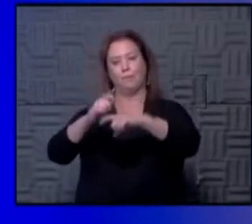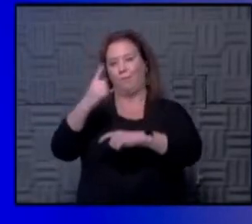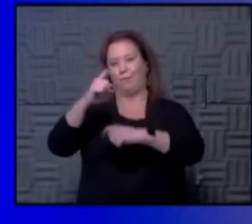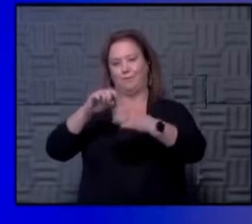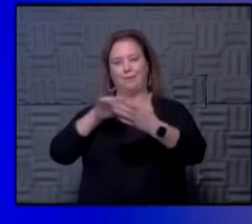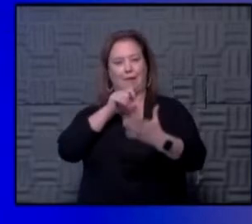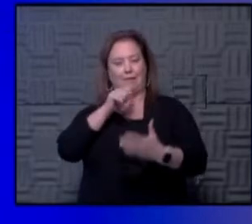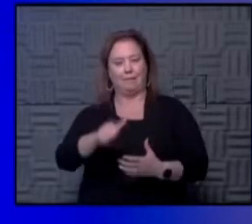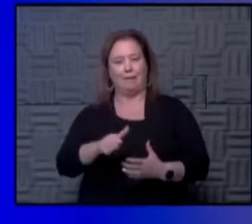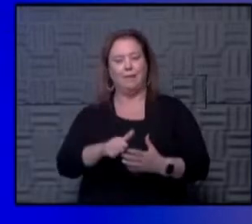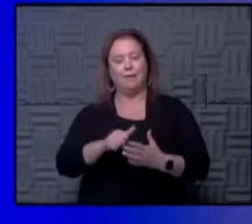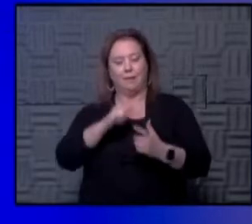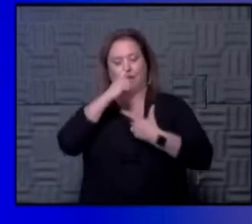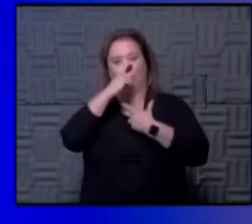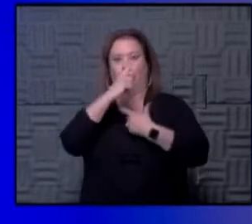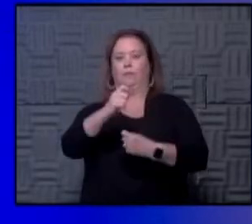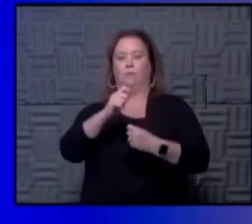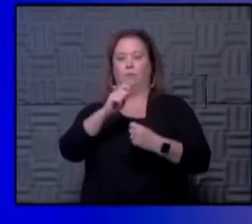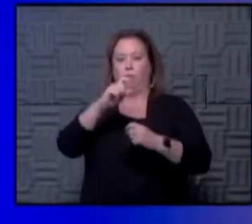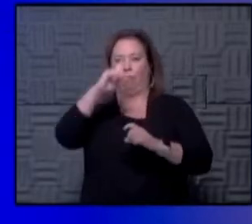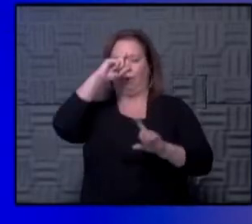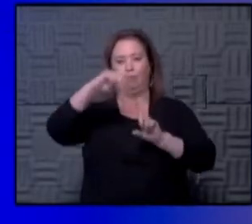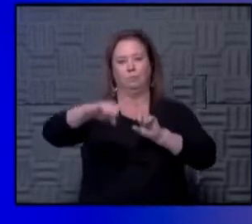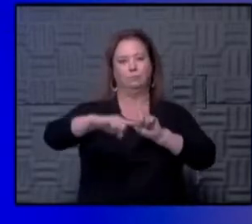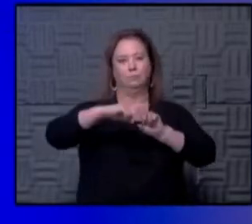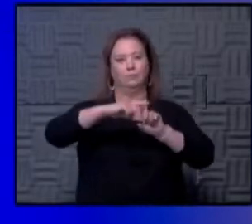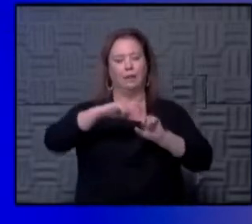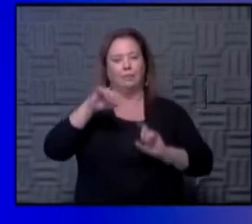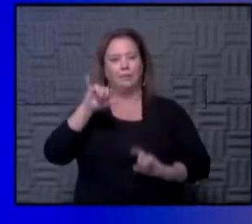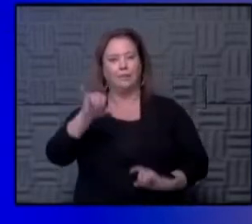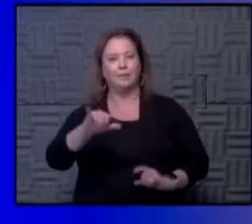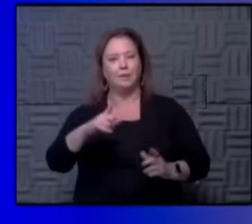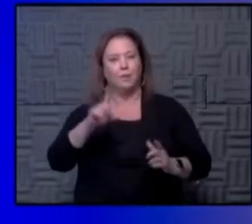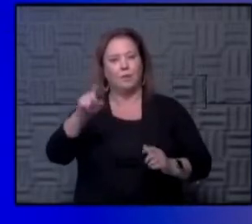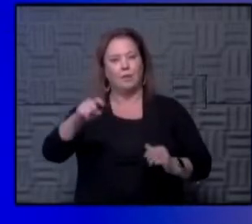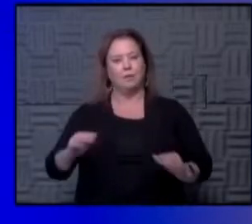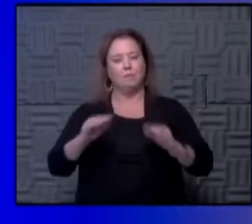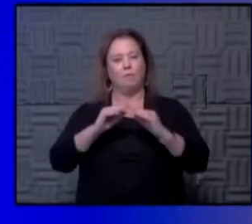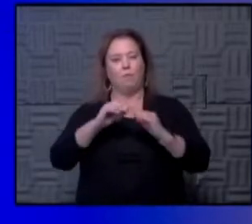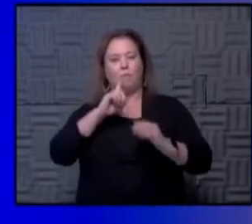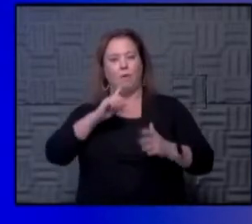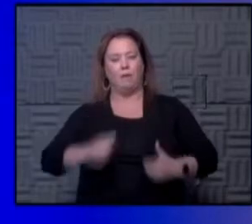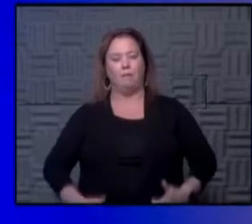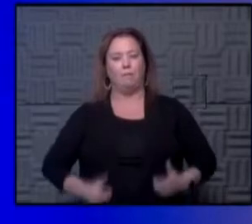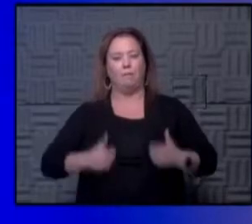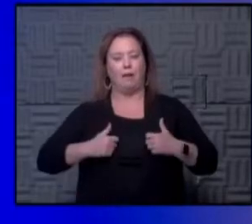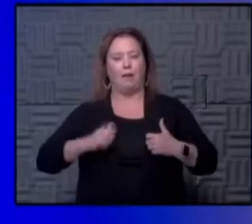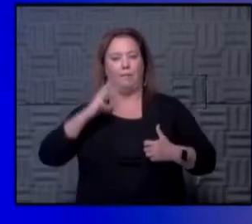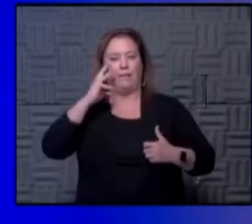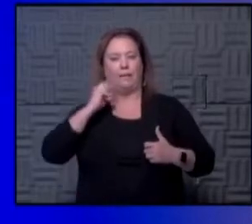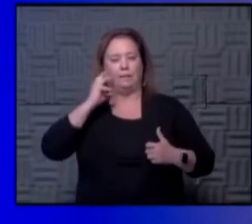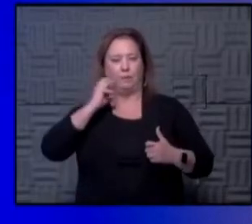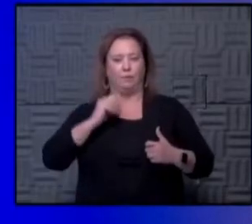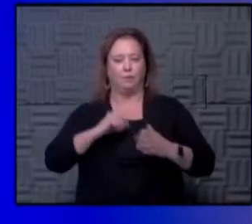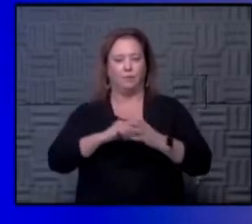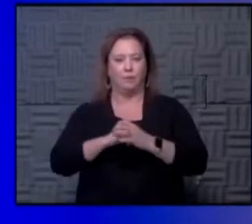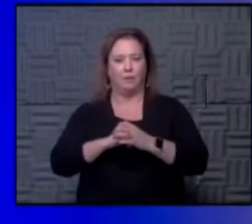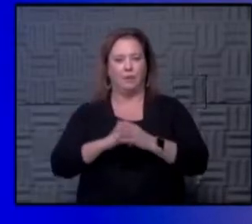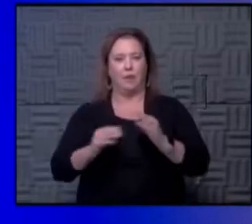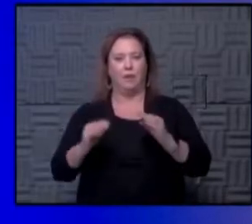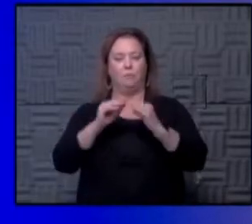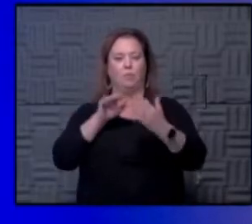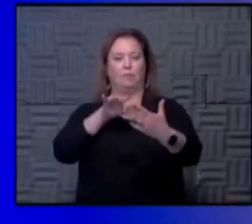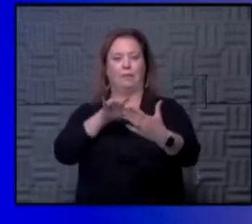is, we're very optimistic from this, but we still need more real-life clinical experience as well as